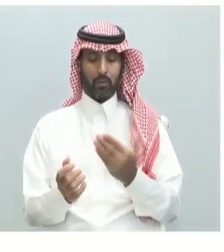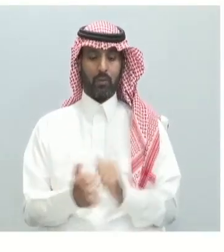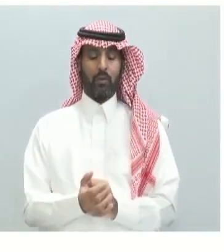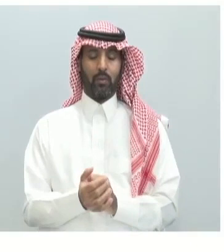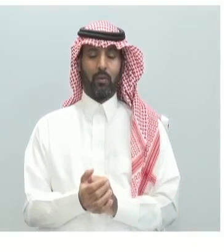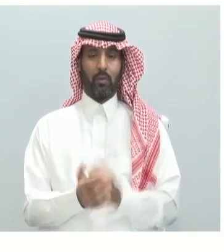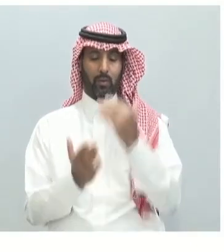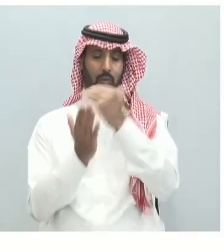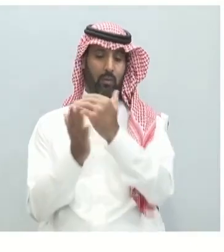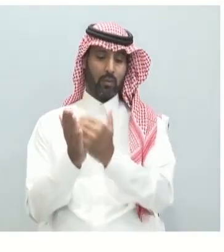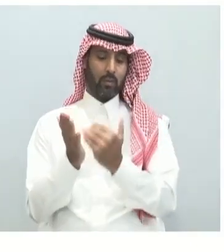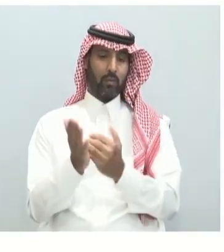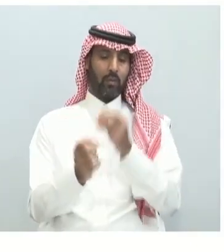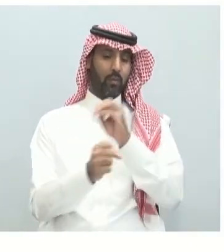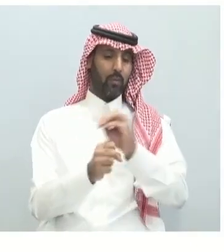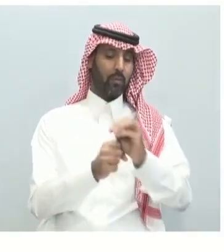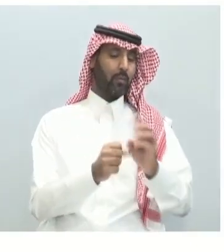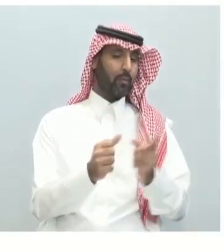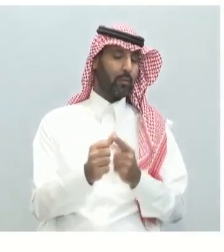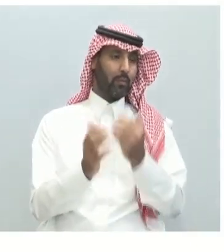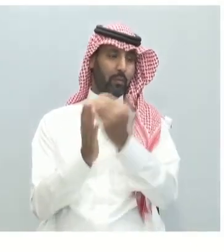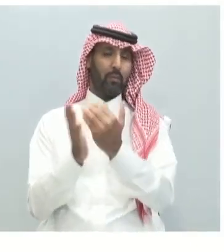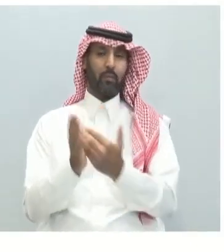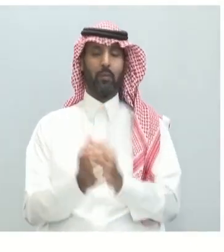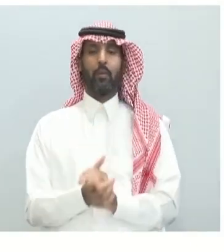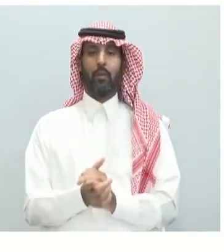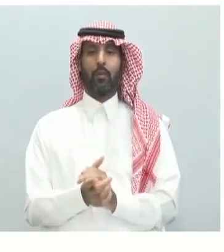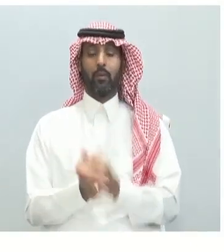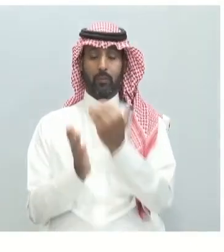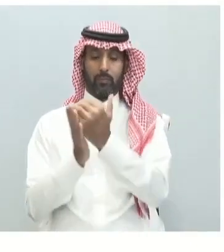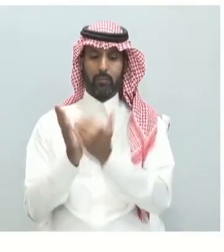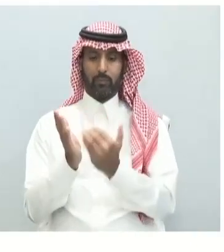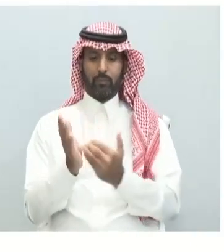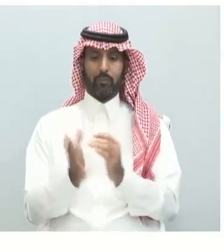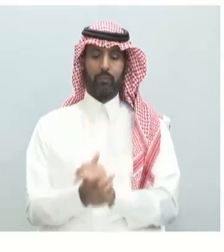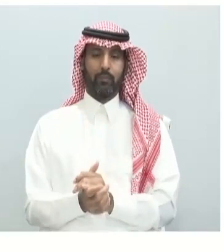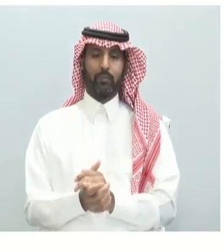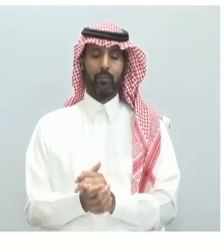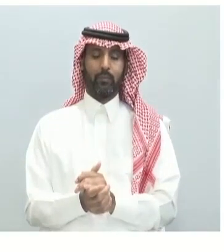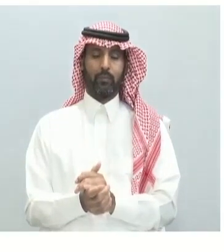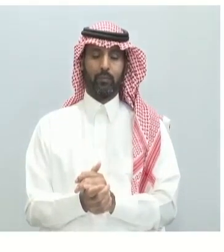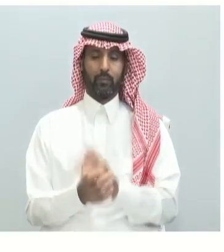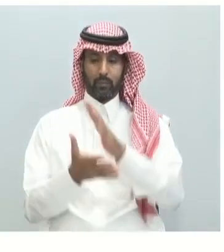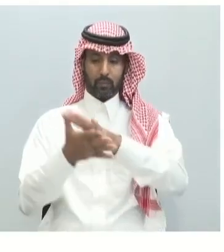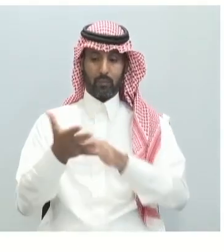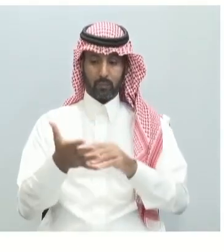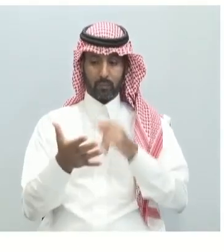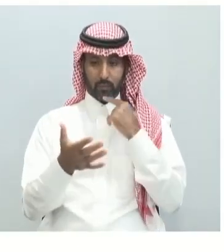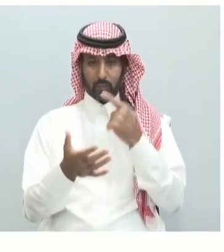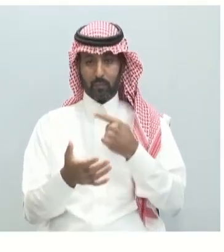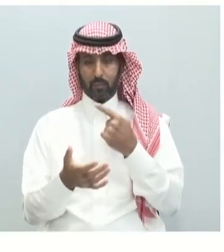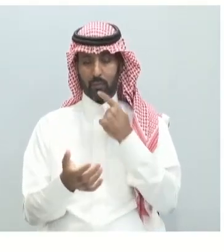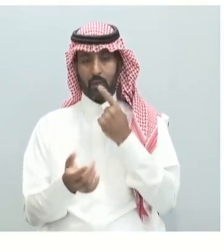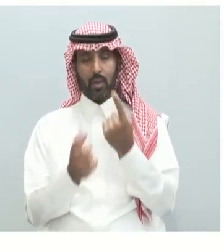to list of information in a chart. To list information in a chart. This is the speaking lesson